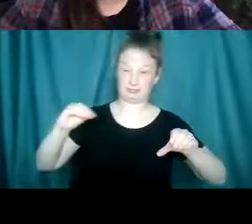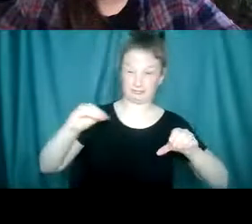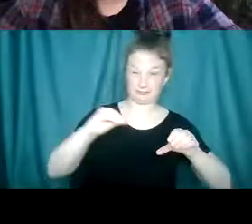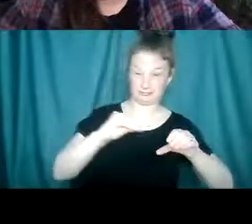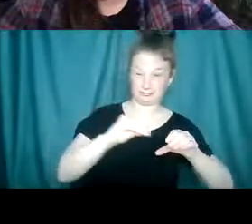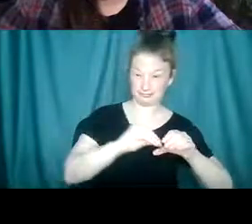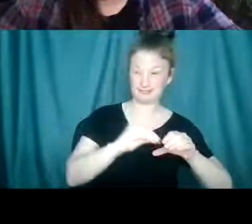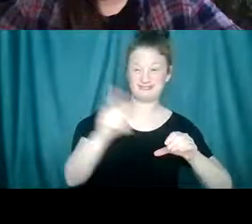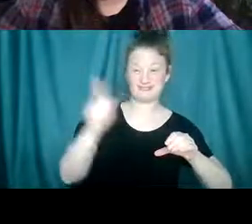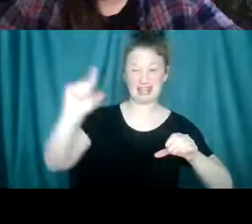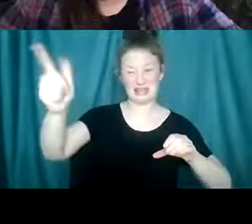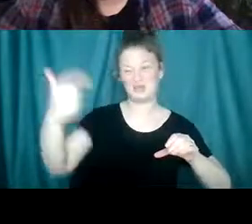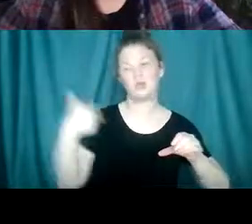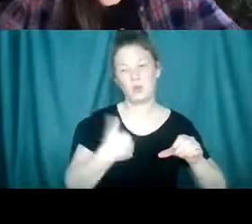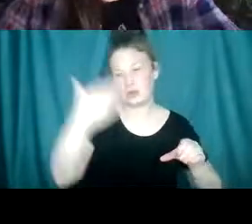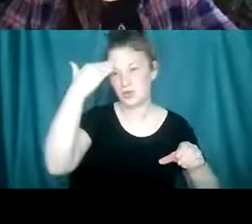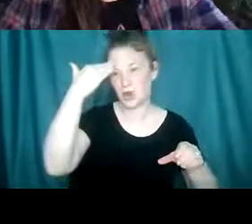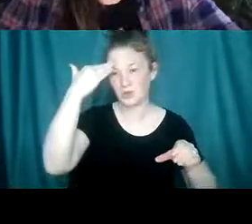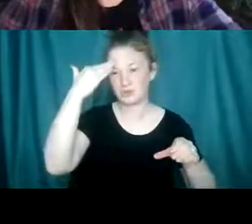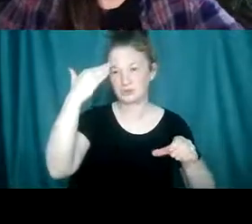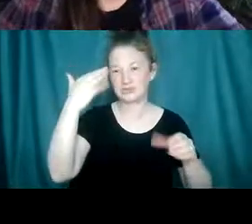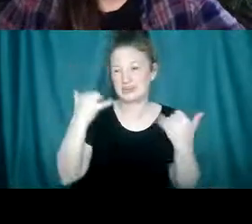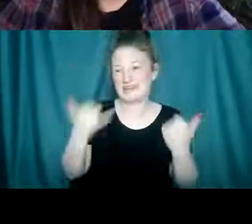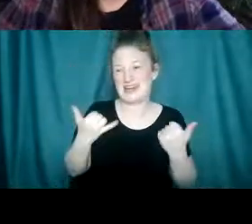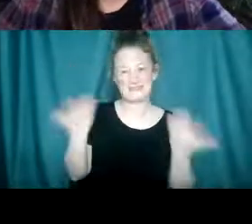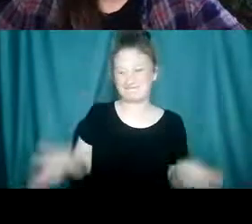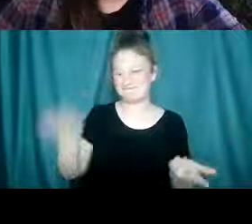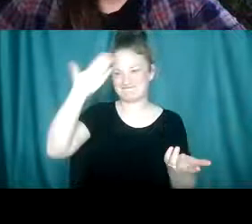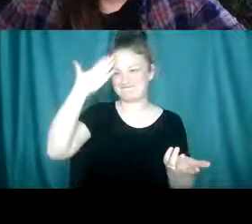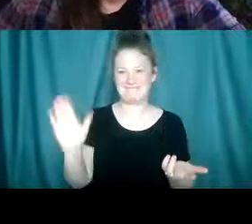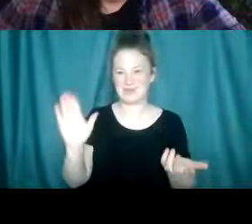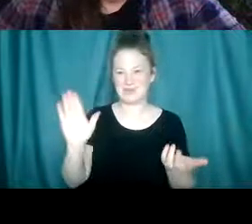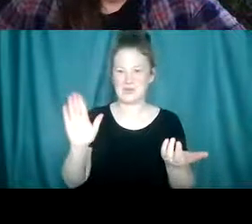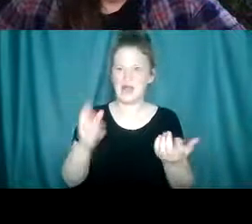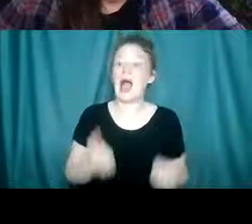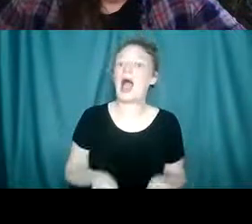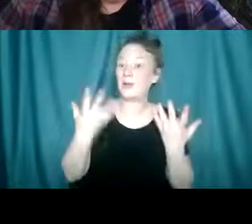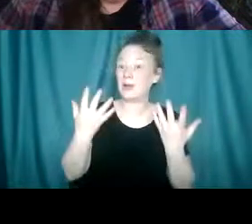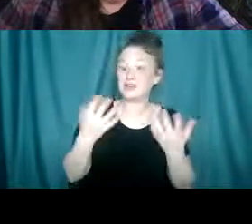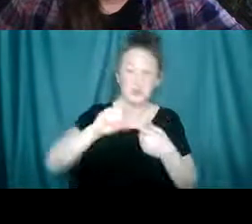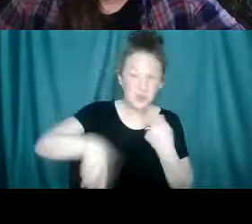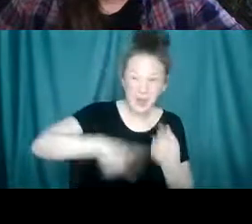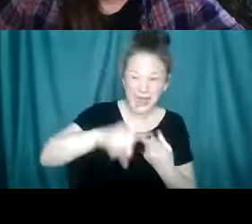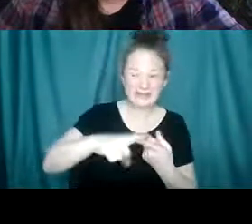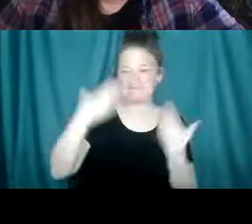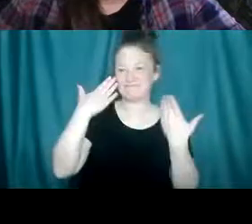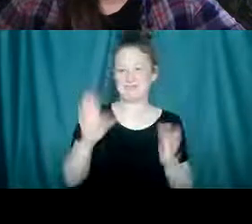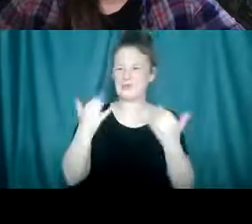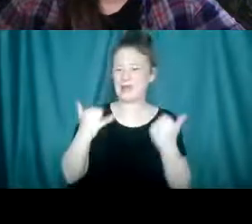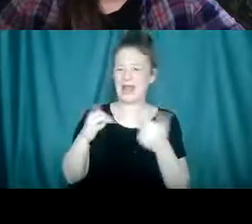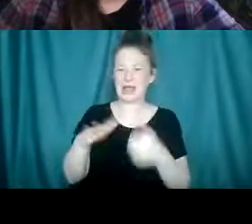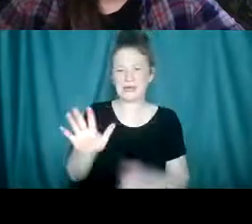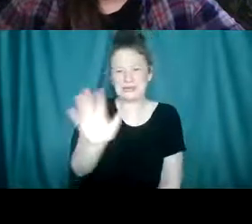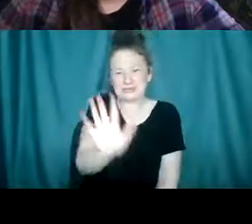know when to stop and what's the best capacity we can get to. Right now, all of the estimates are really, really